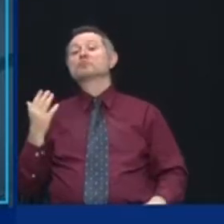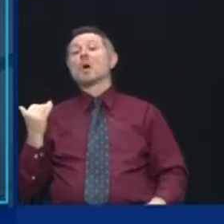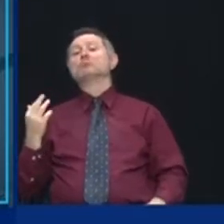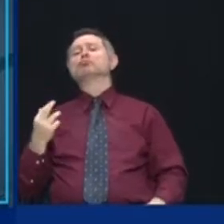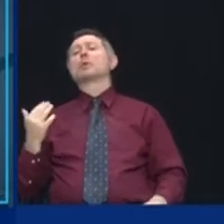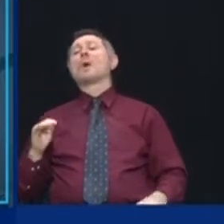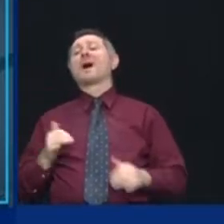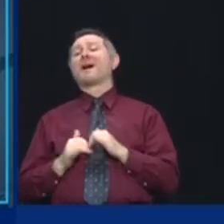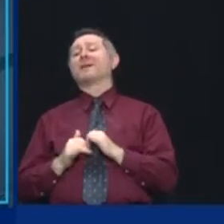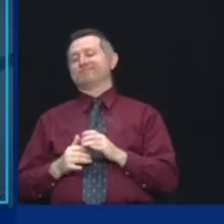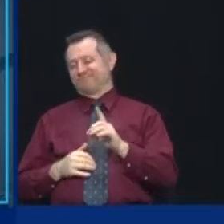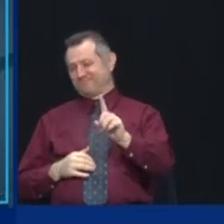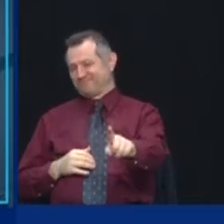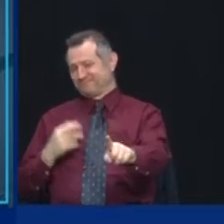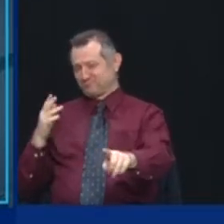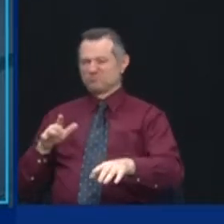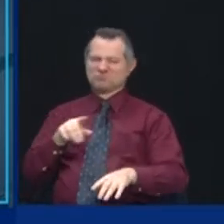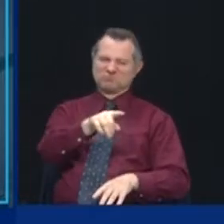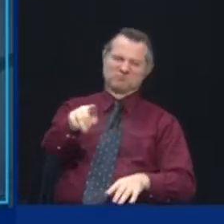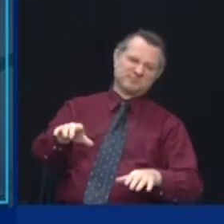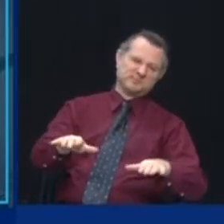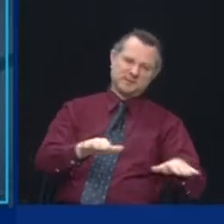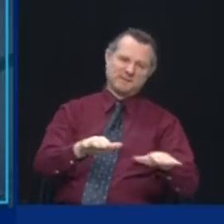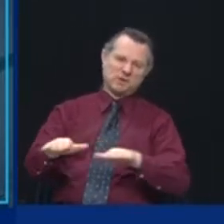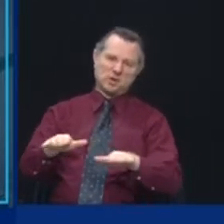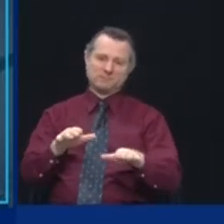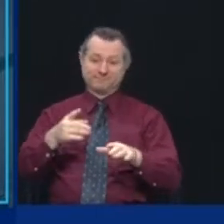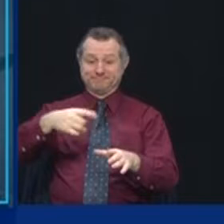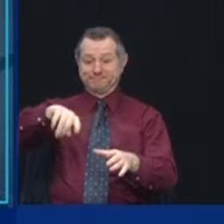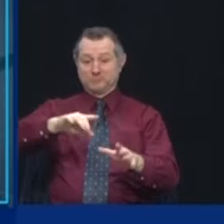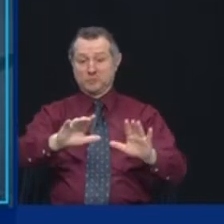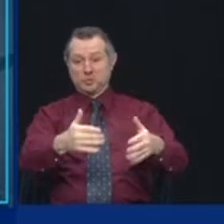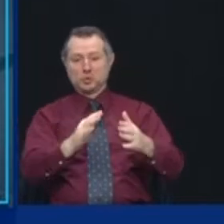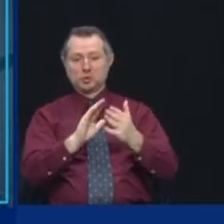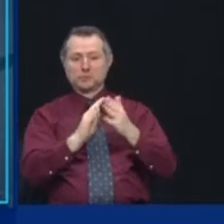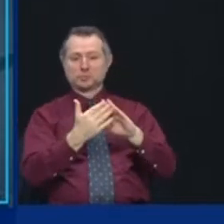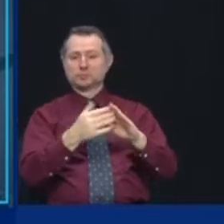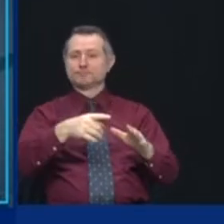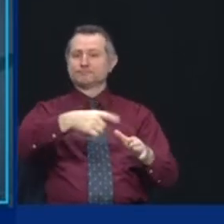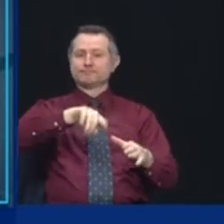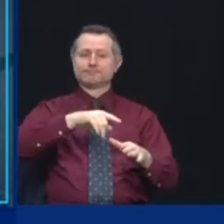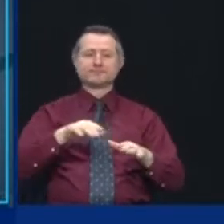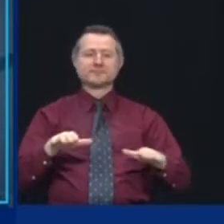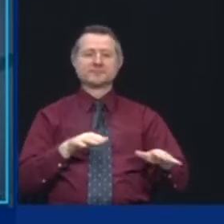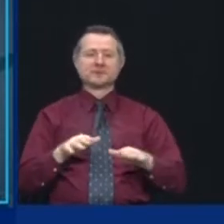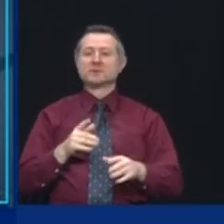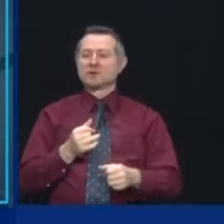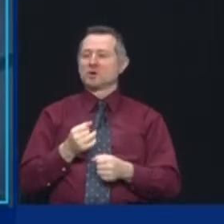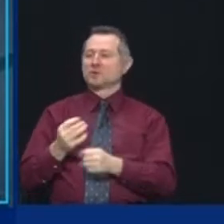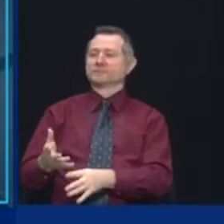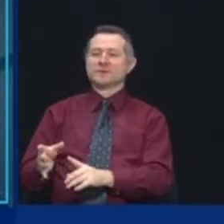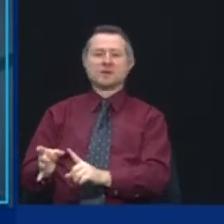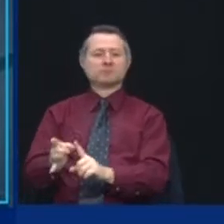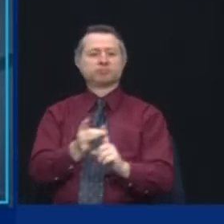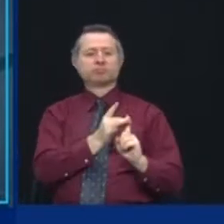the behavior of that community that is determining the positivity